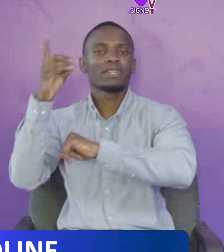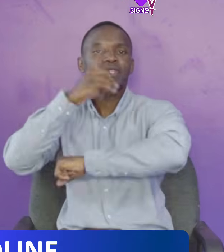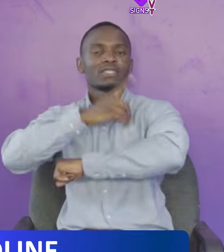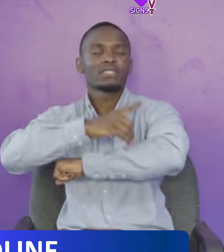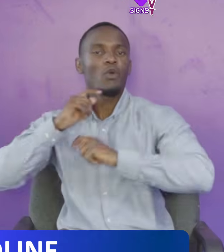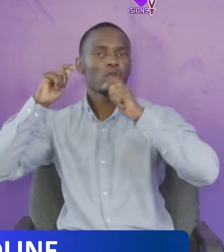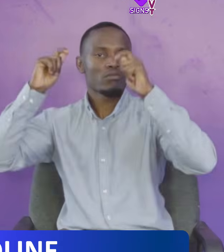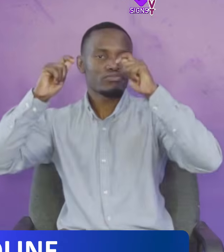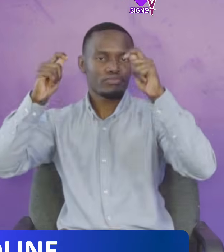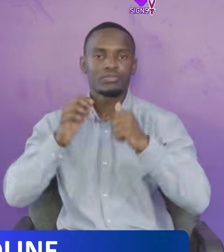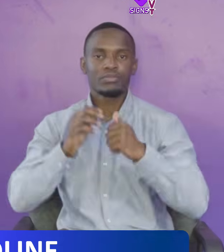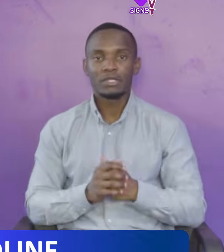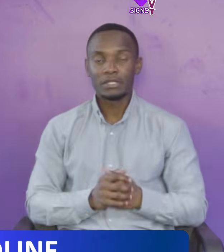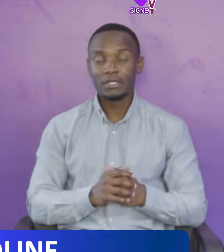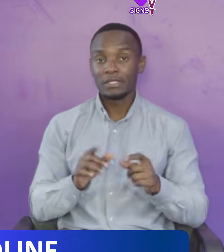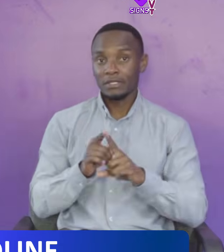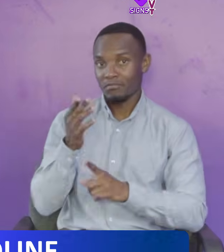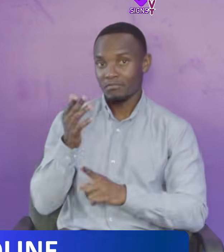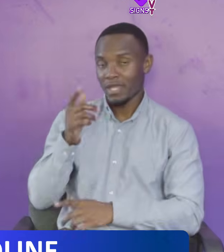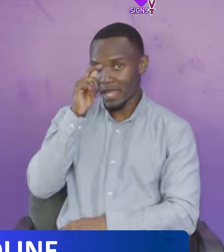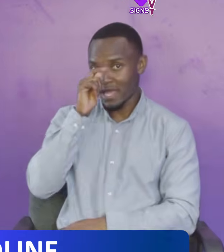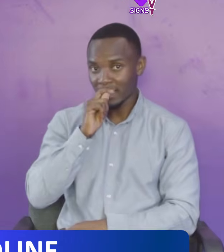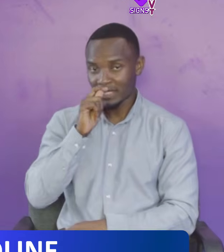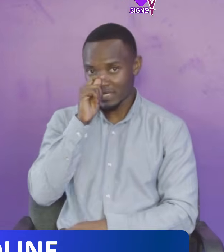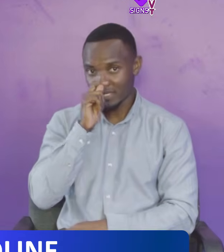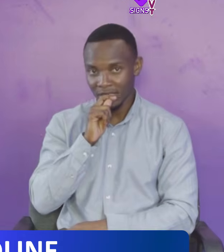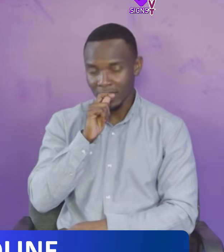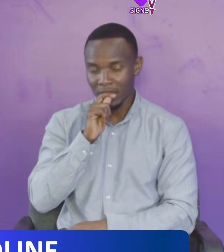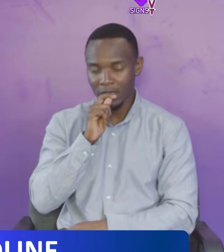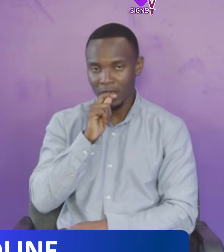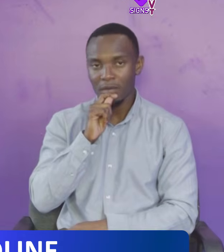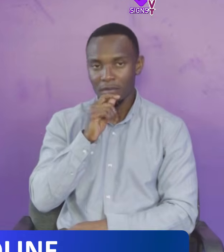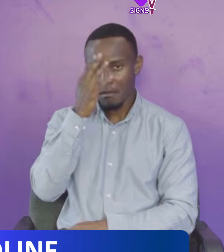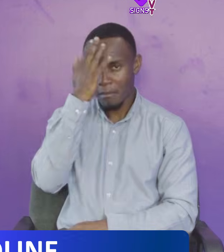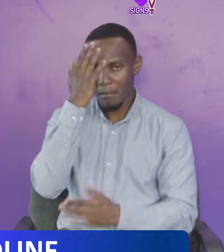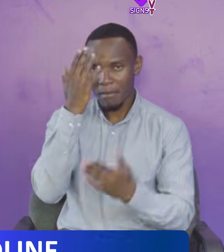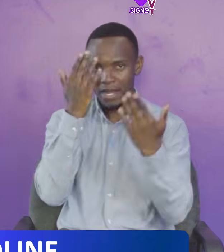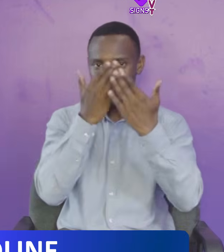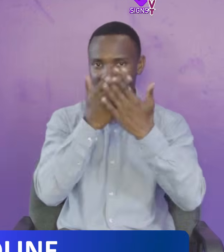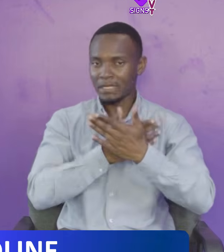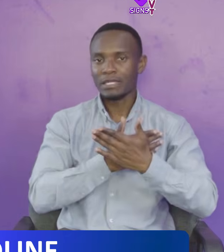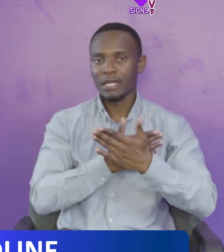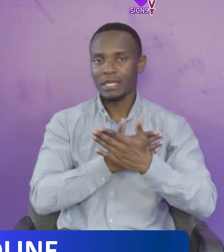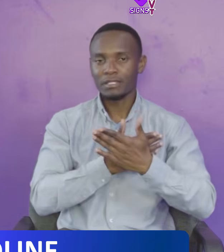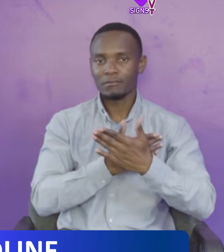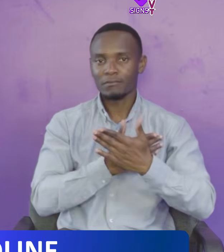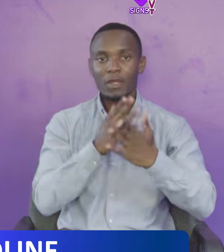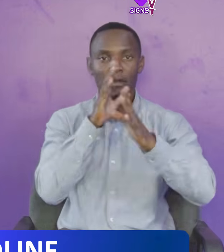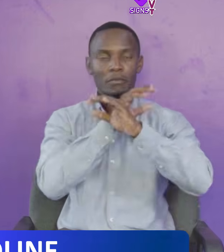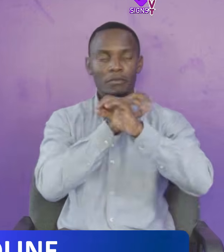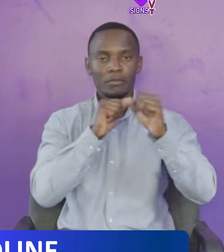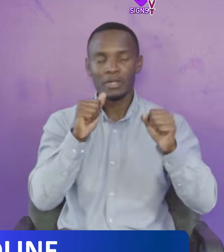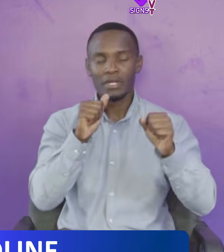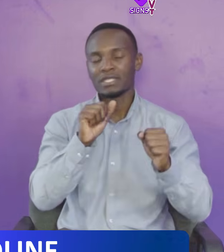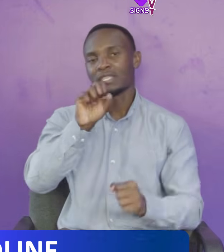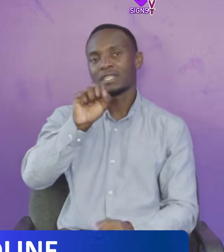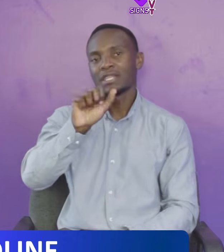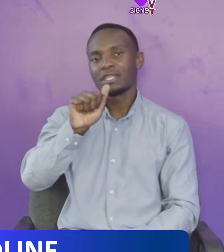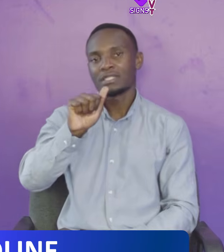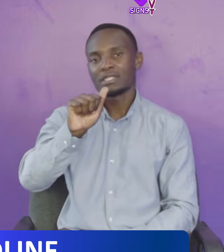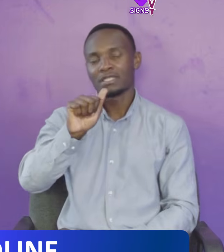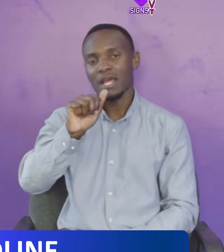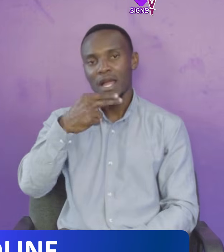tensions intensified across Tanzania on Monday night after President Samia Suluhu Hassan's administration declared planned